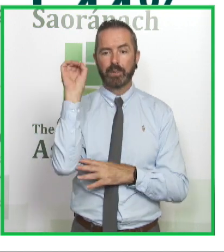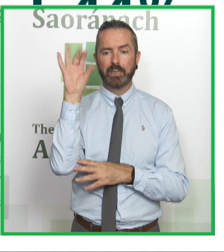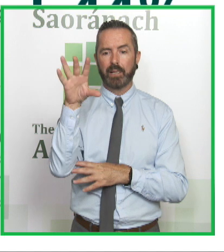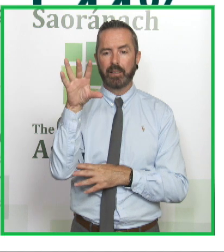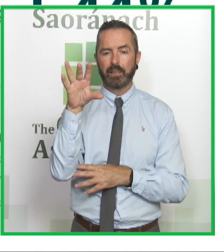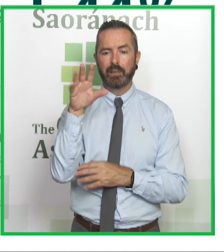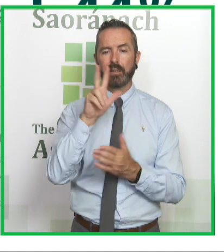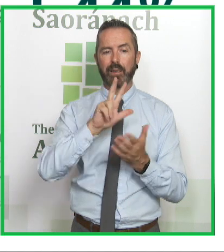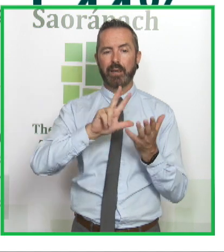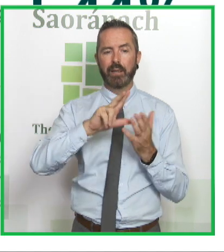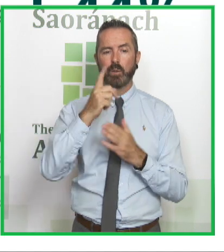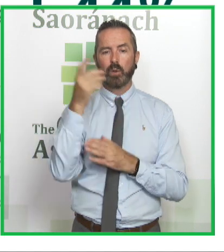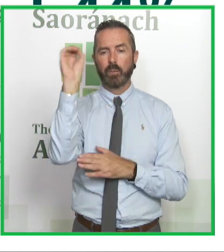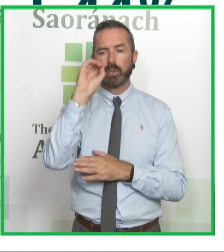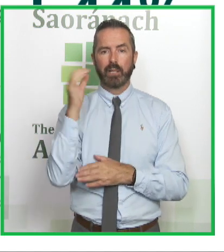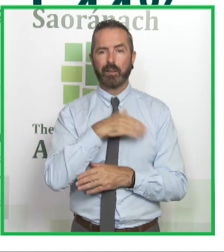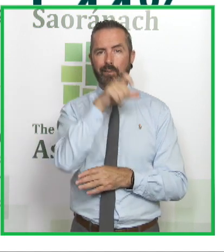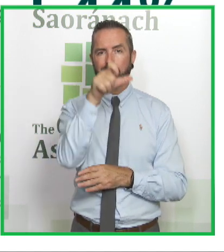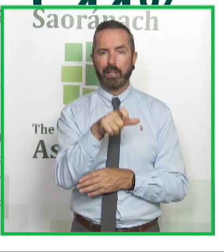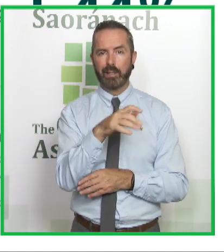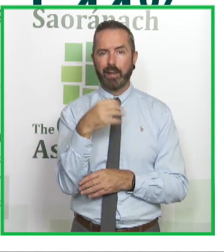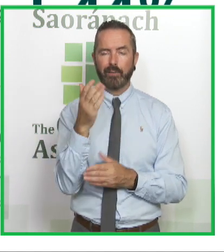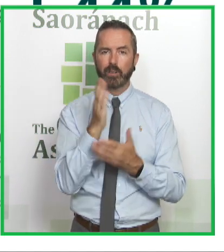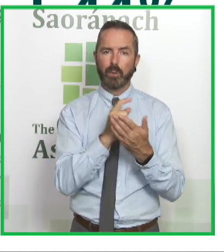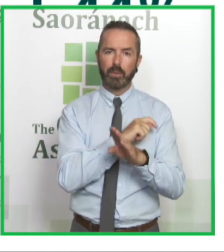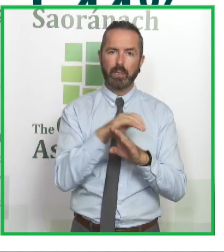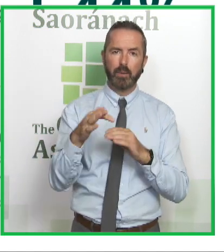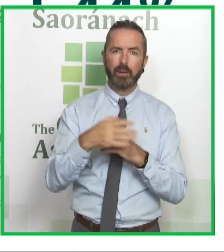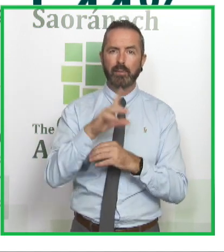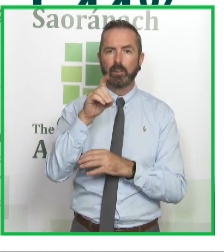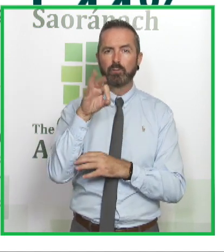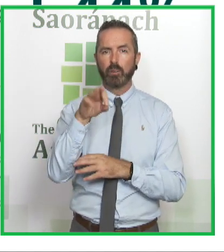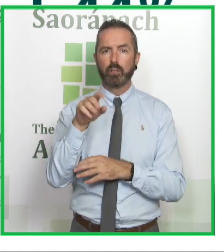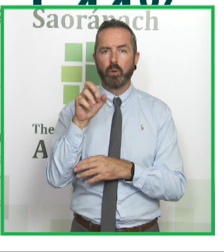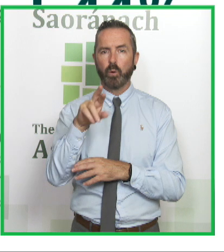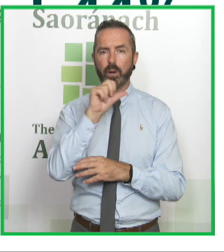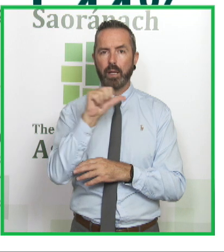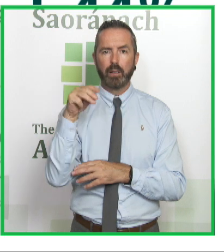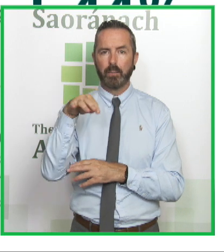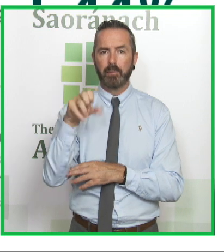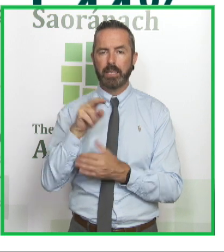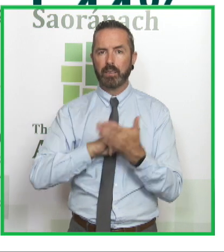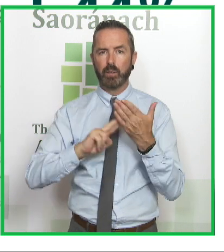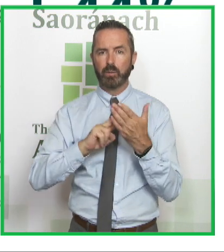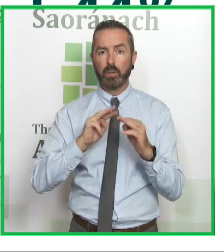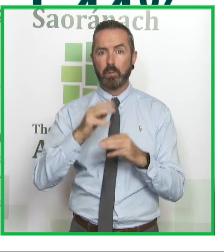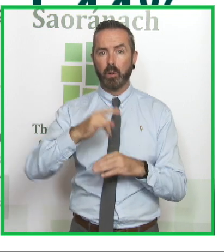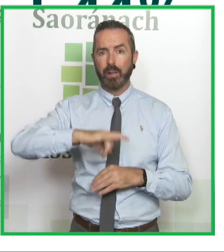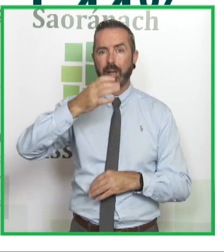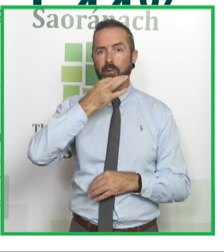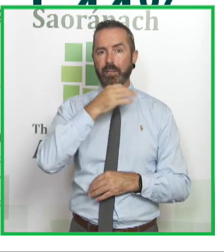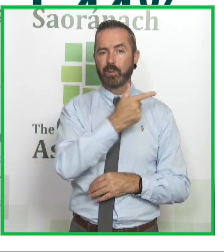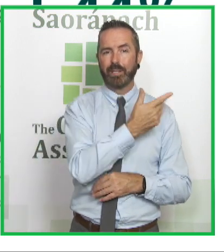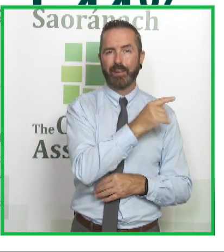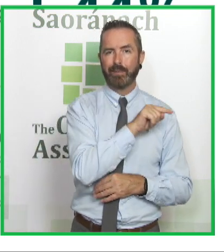experience 81% of our clients who have some form of drug or alcohol misuse. The most at-risk group is 25